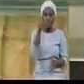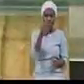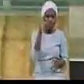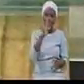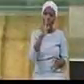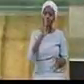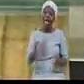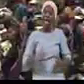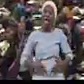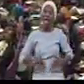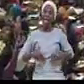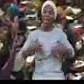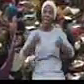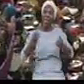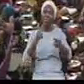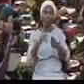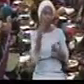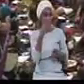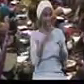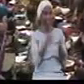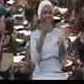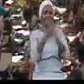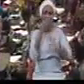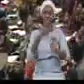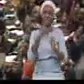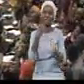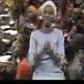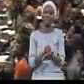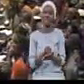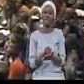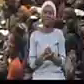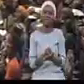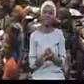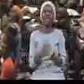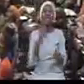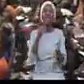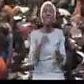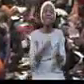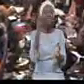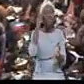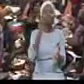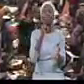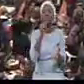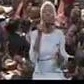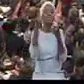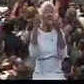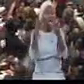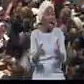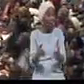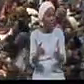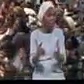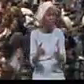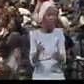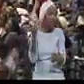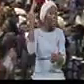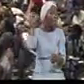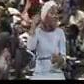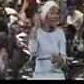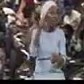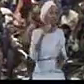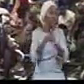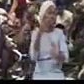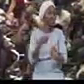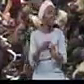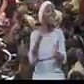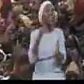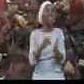I said you'll be alive to see it. It will not happen behind you. It will